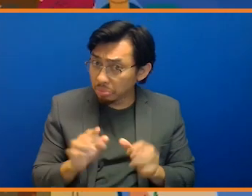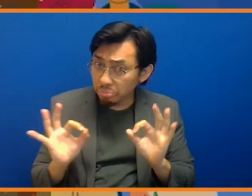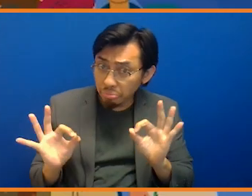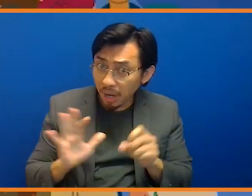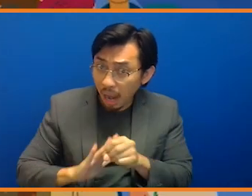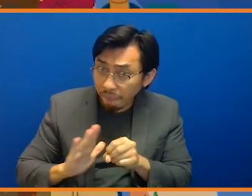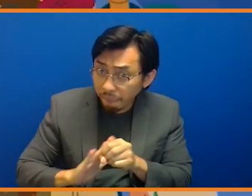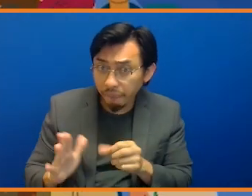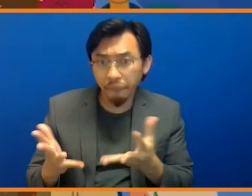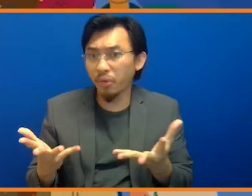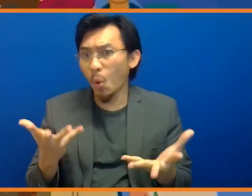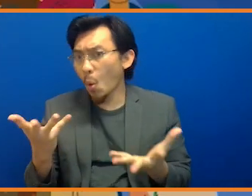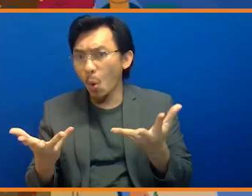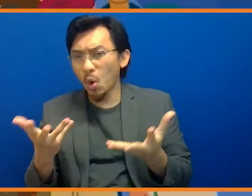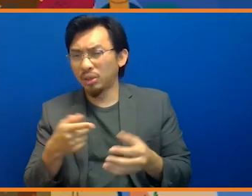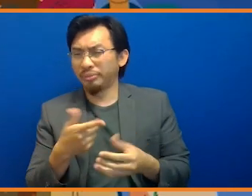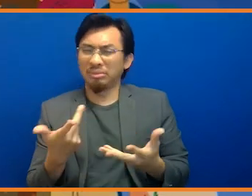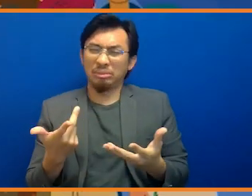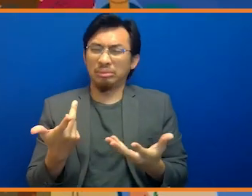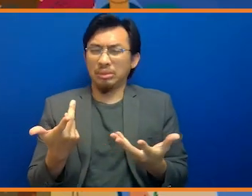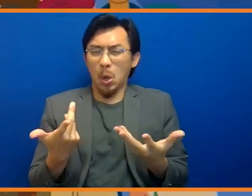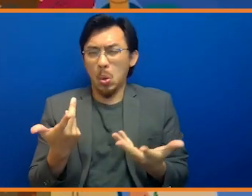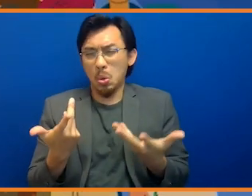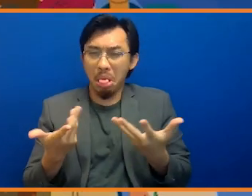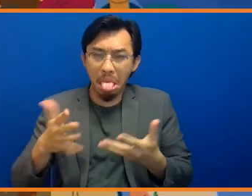it's not too raw for them to